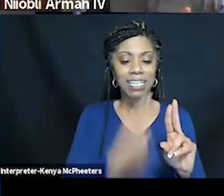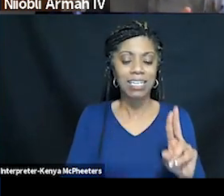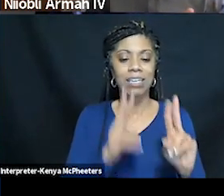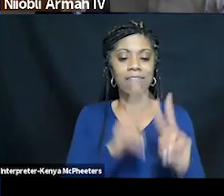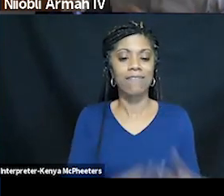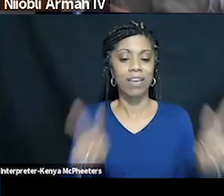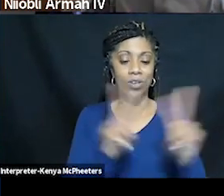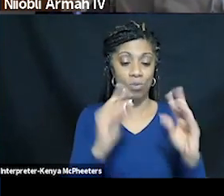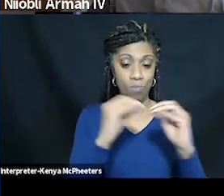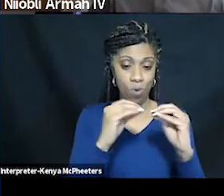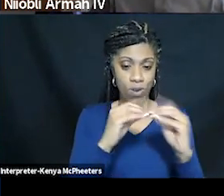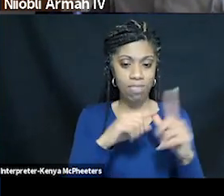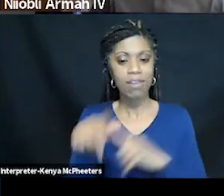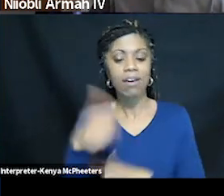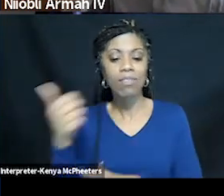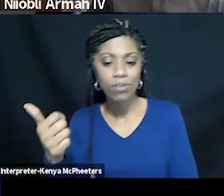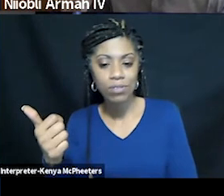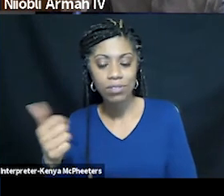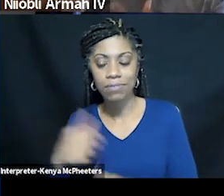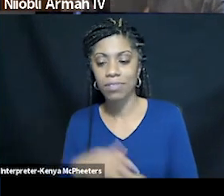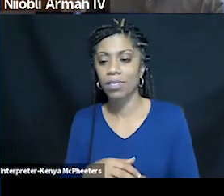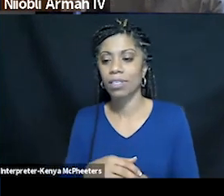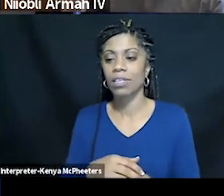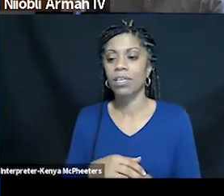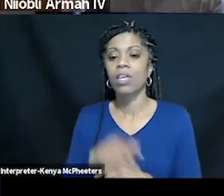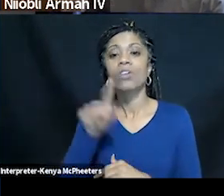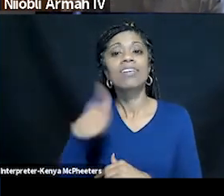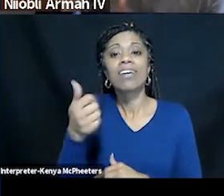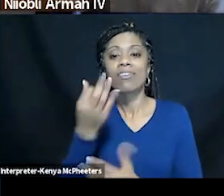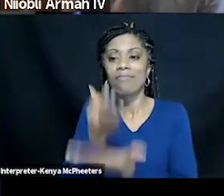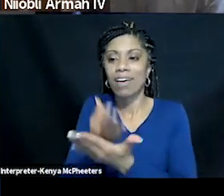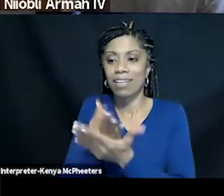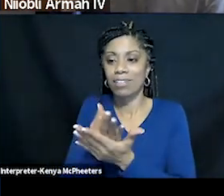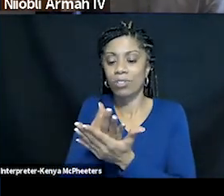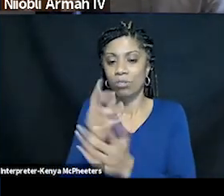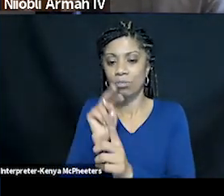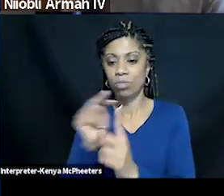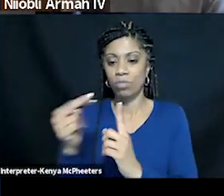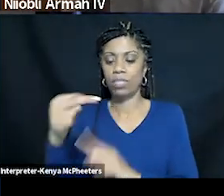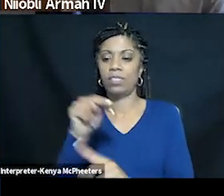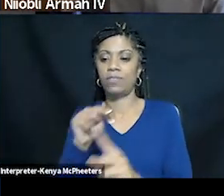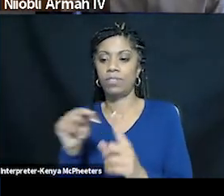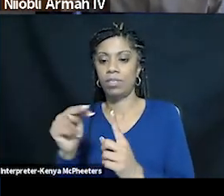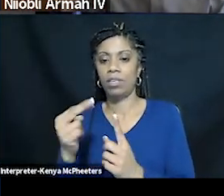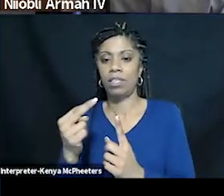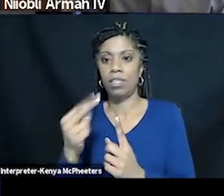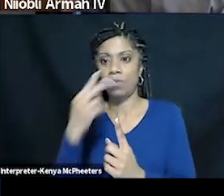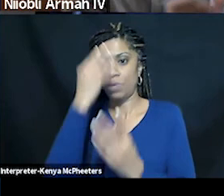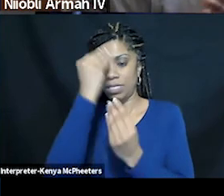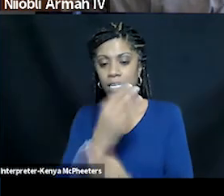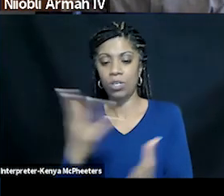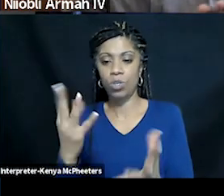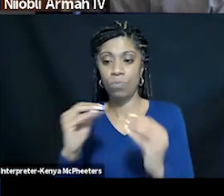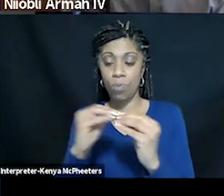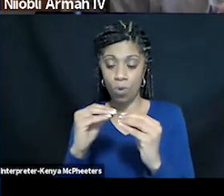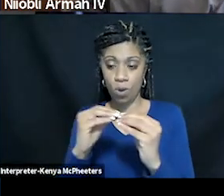on employment. There's other financial assets and debts involved, which a wealth perspective will tell you more. An example would